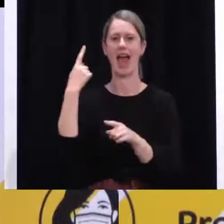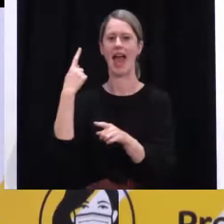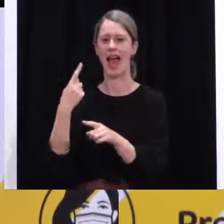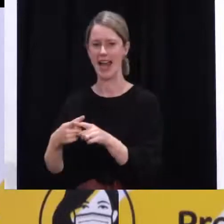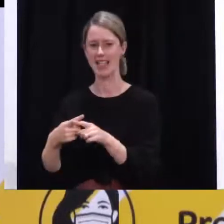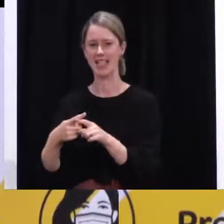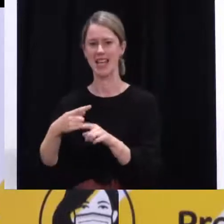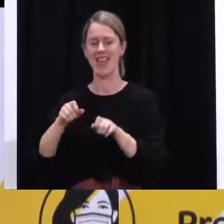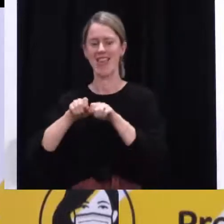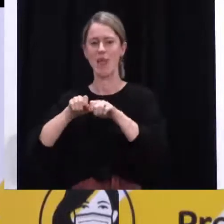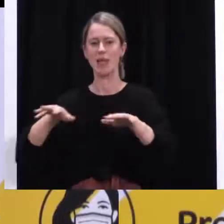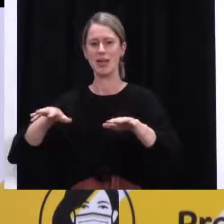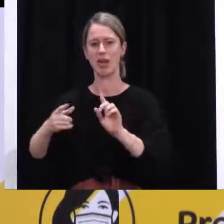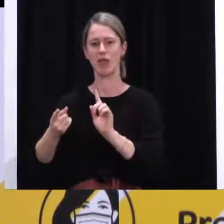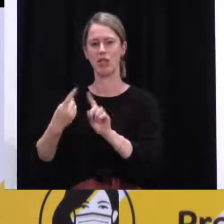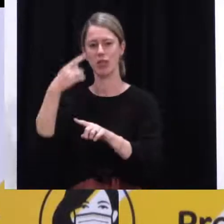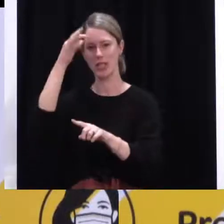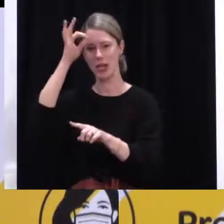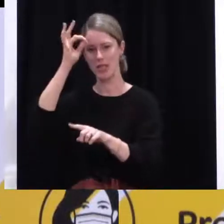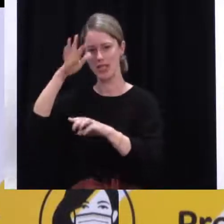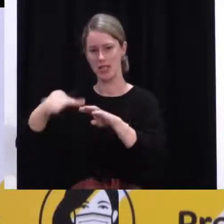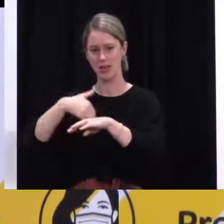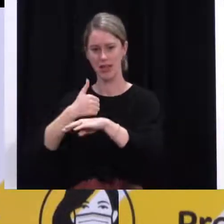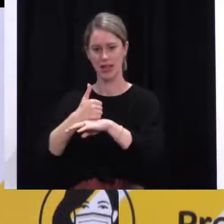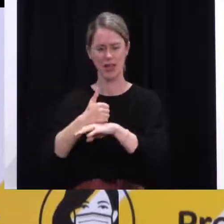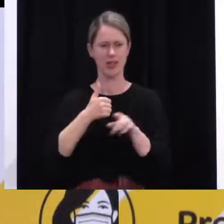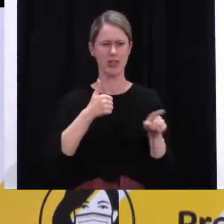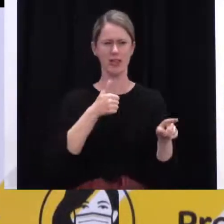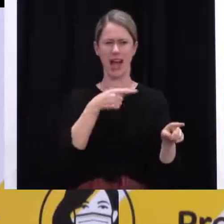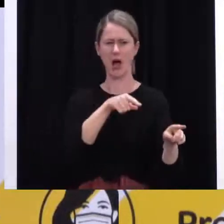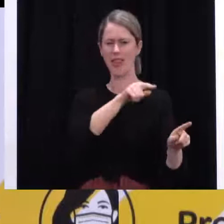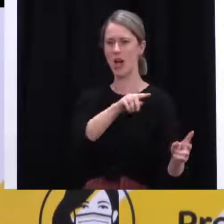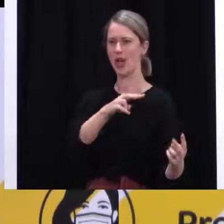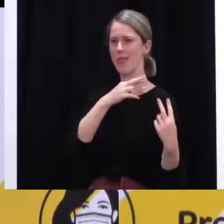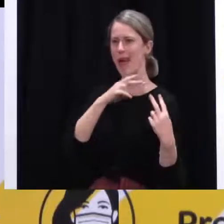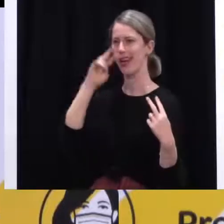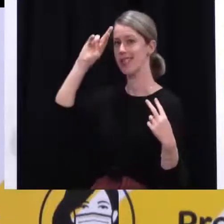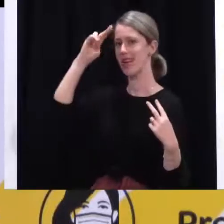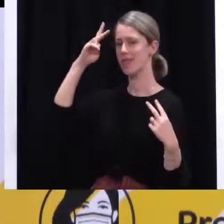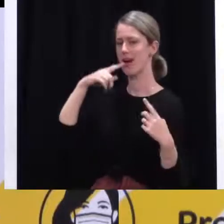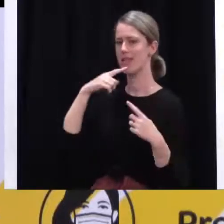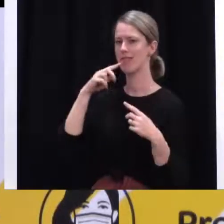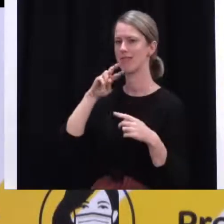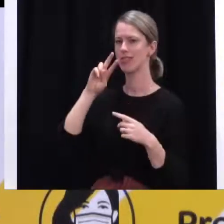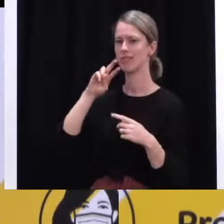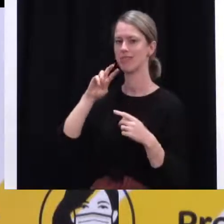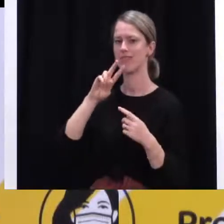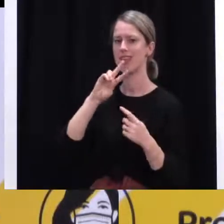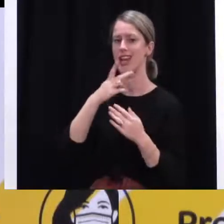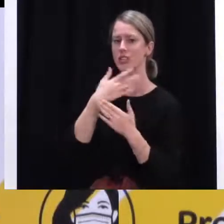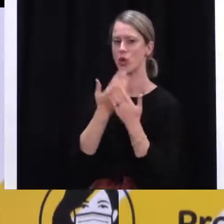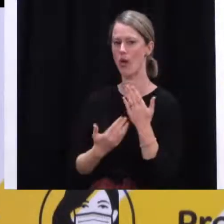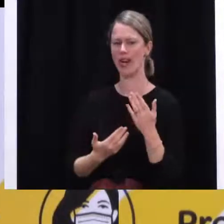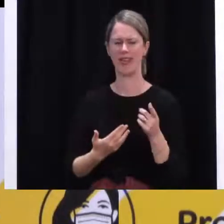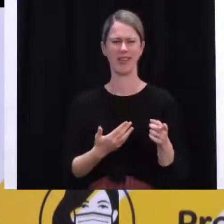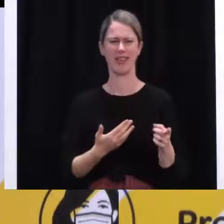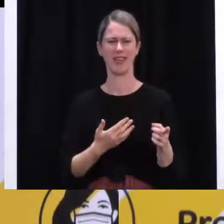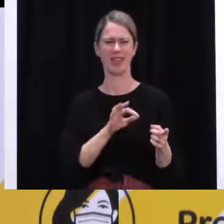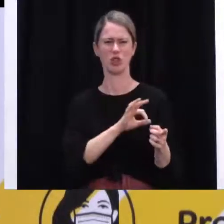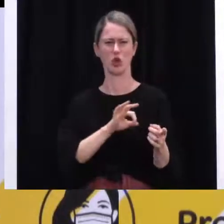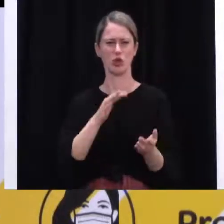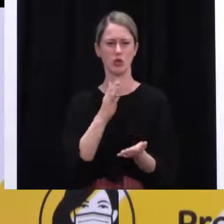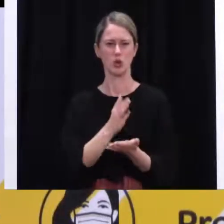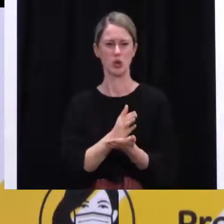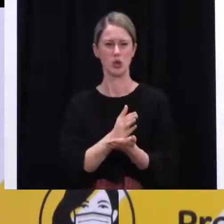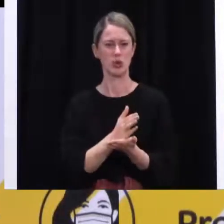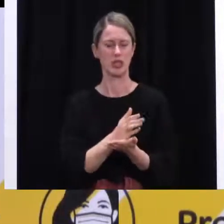Response Committee to be re-established. So the reinvention of history in the last few days where they've said that they offered that as an alternative is simply not true.